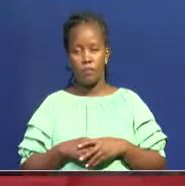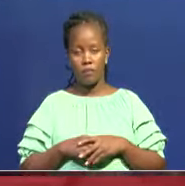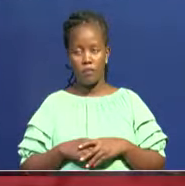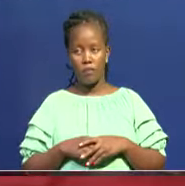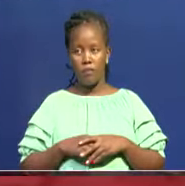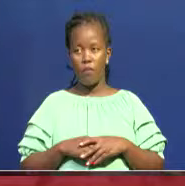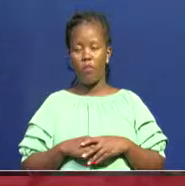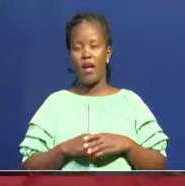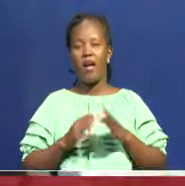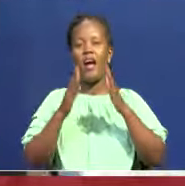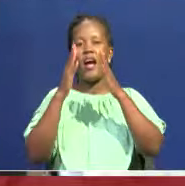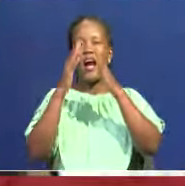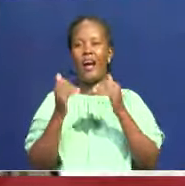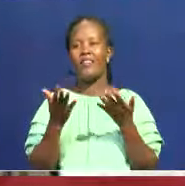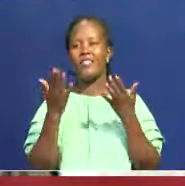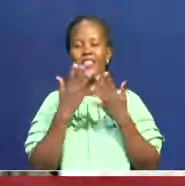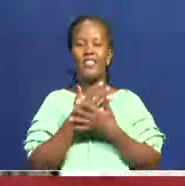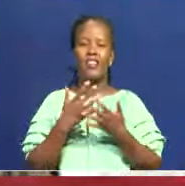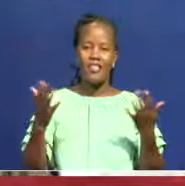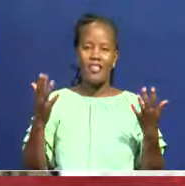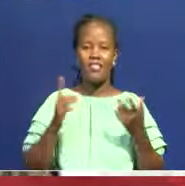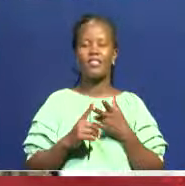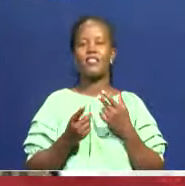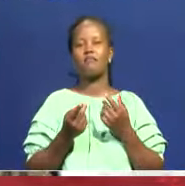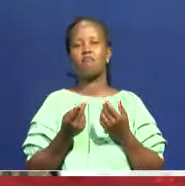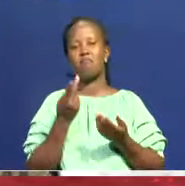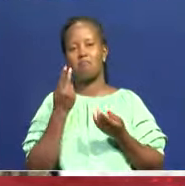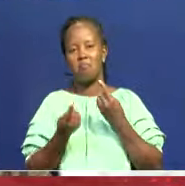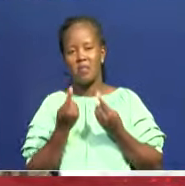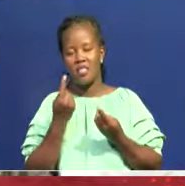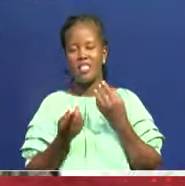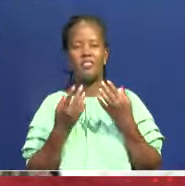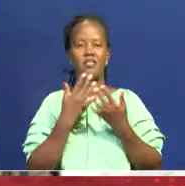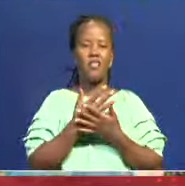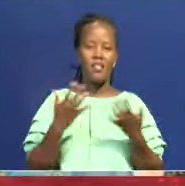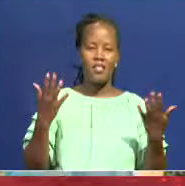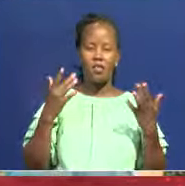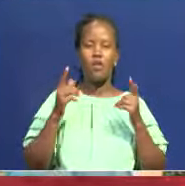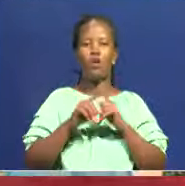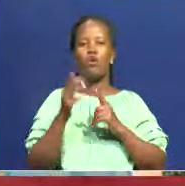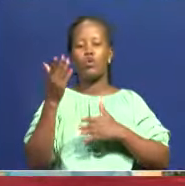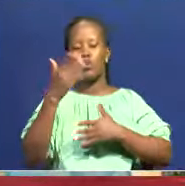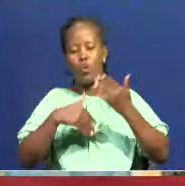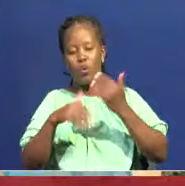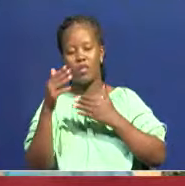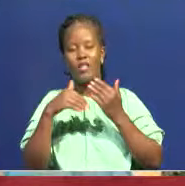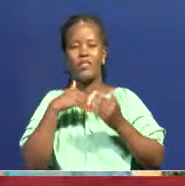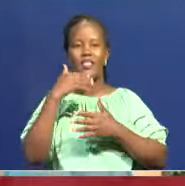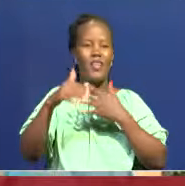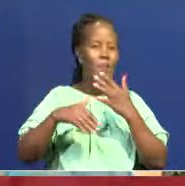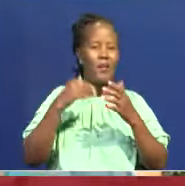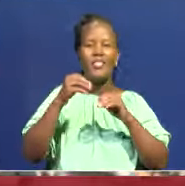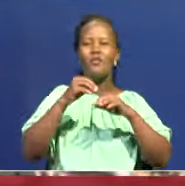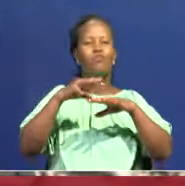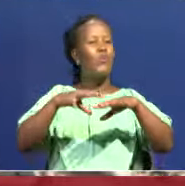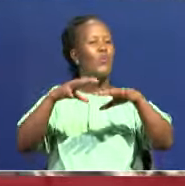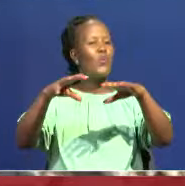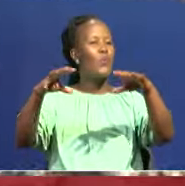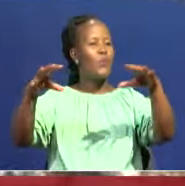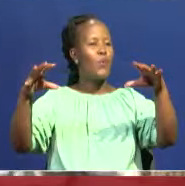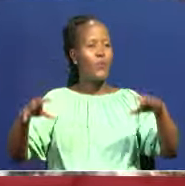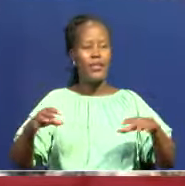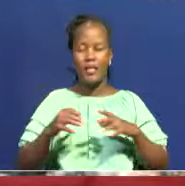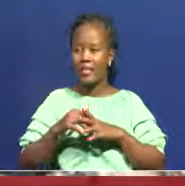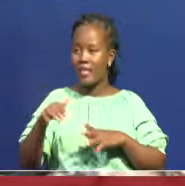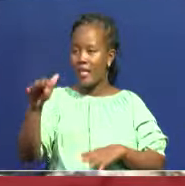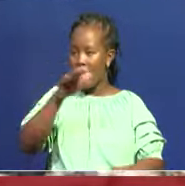Housewares among them, furniture, kitchenwares, beddings and construction material strewn all over. This is Nairobi's Mowlem